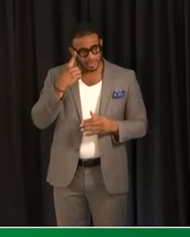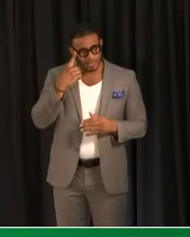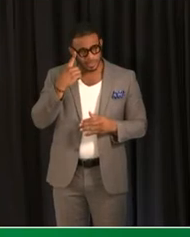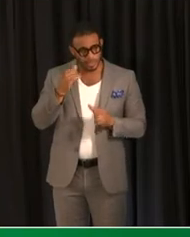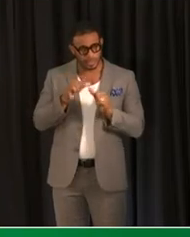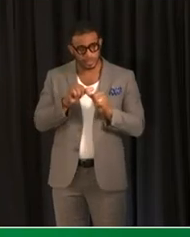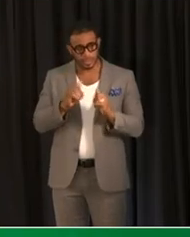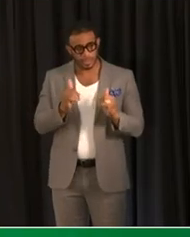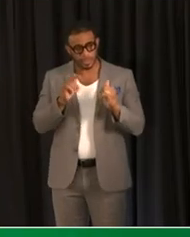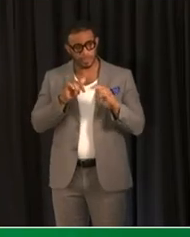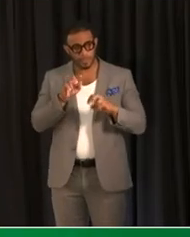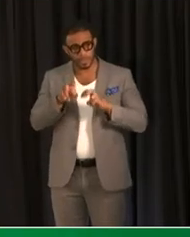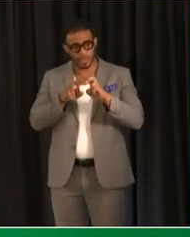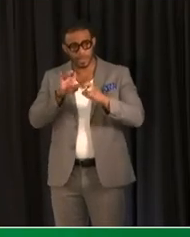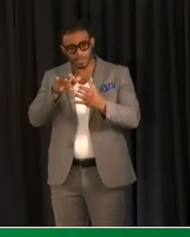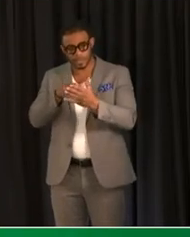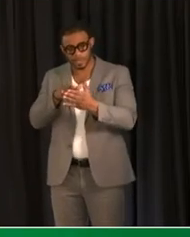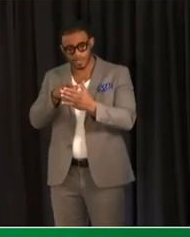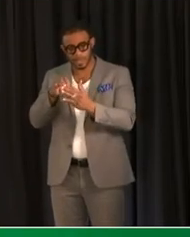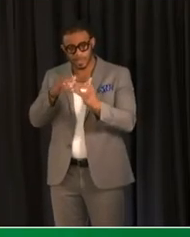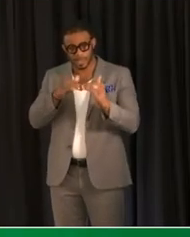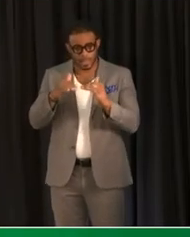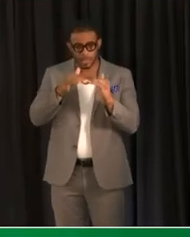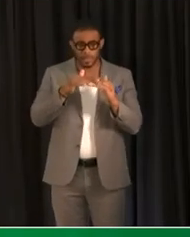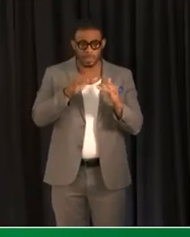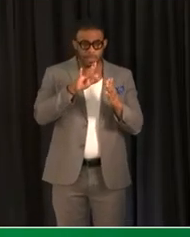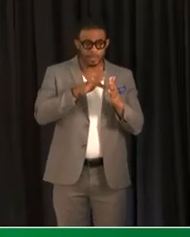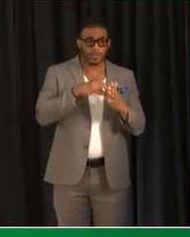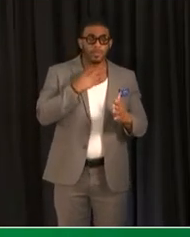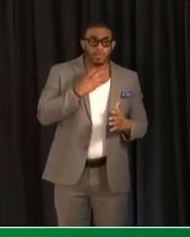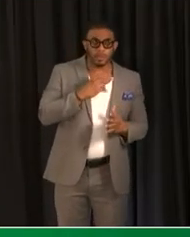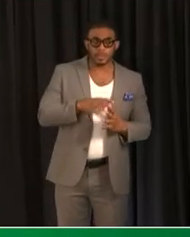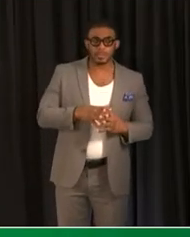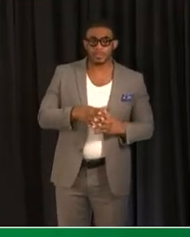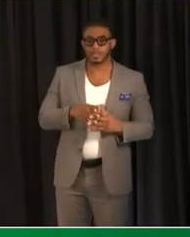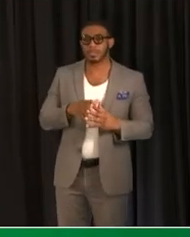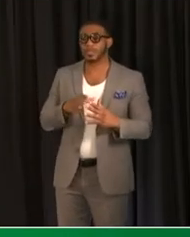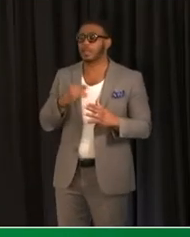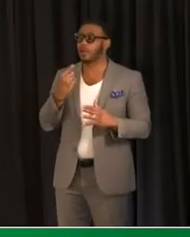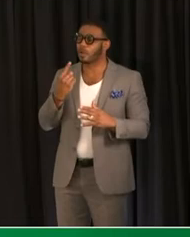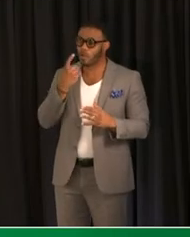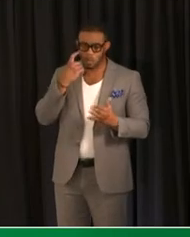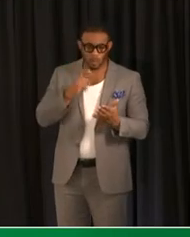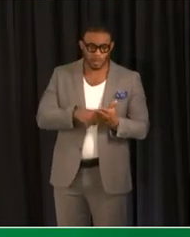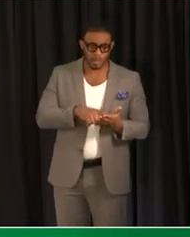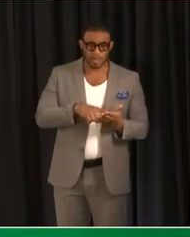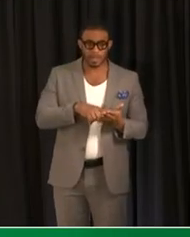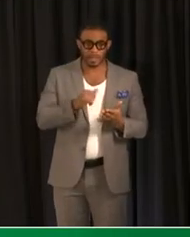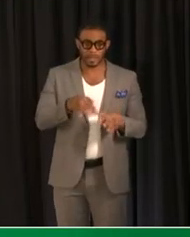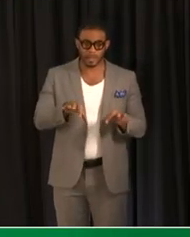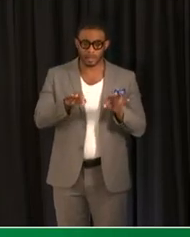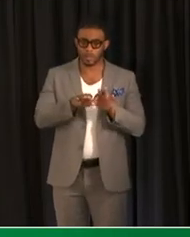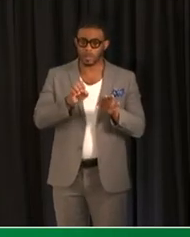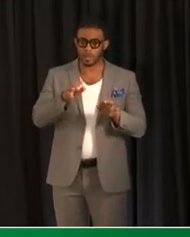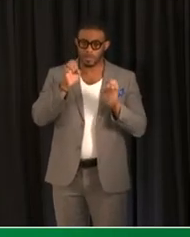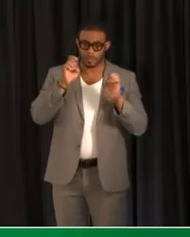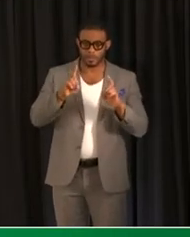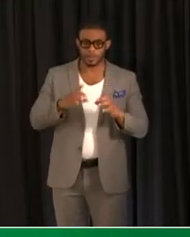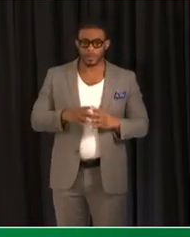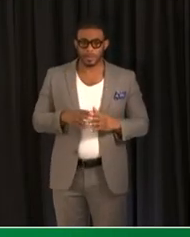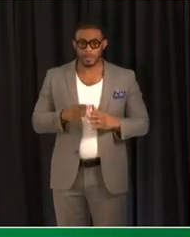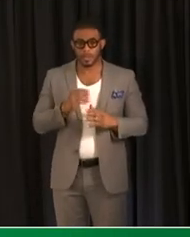think, continuing to lift as we climb, centering equity, centering voices, and always recognizing that importance